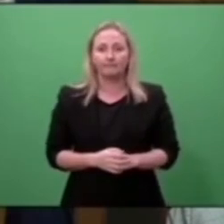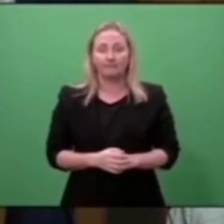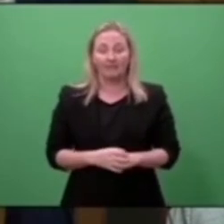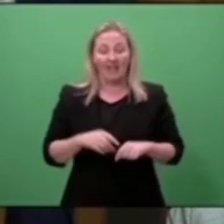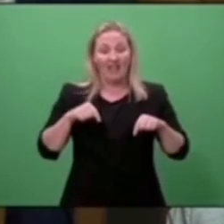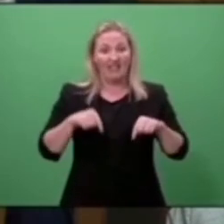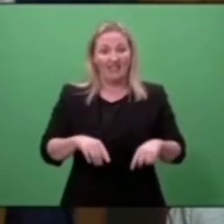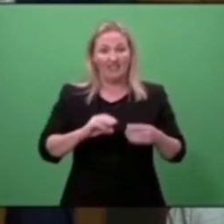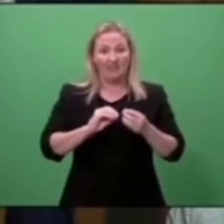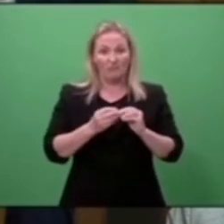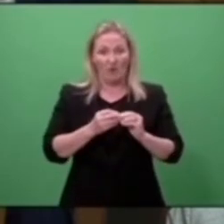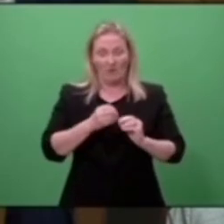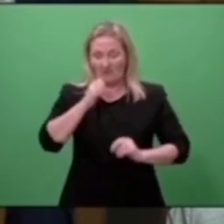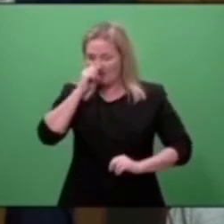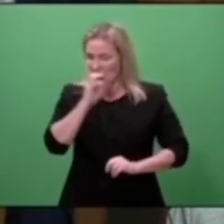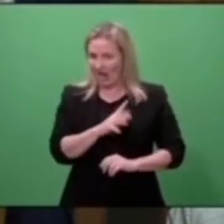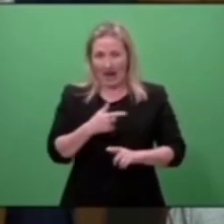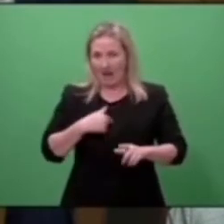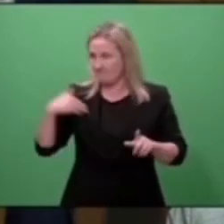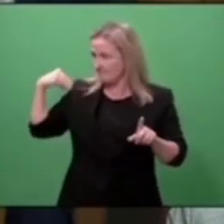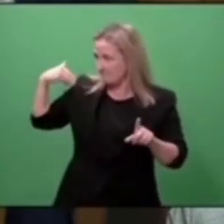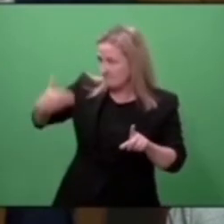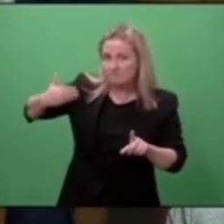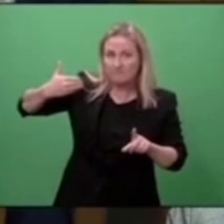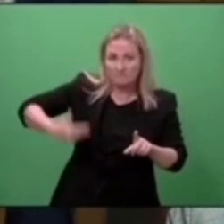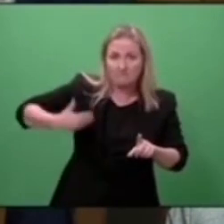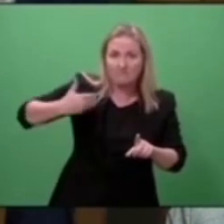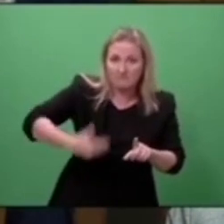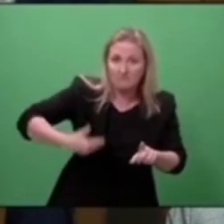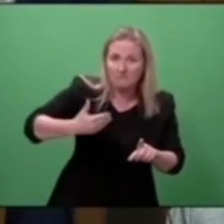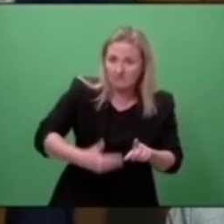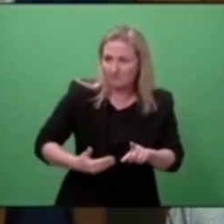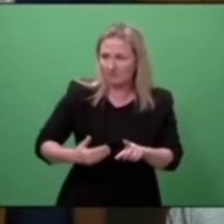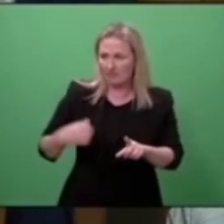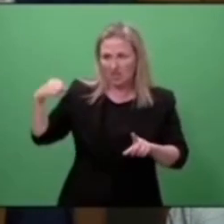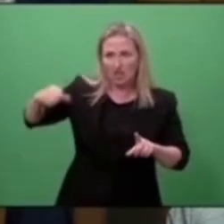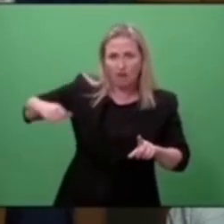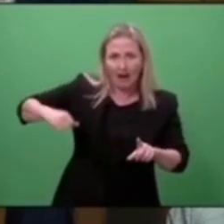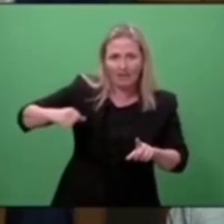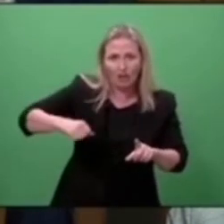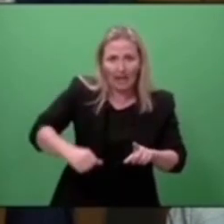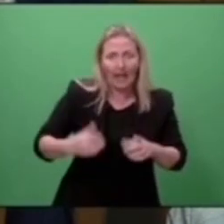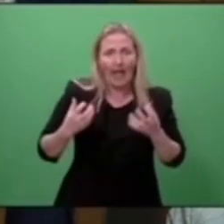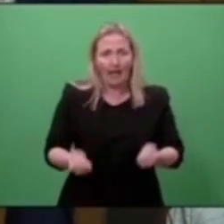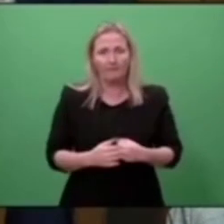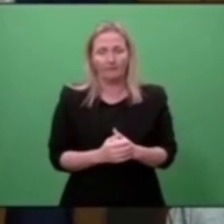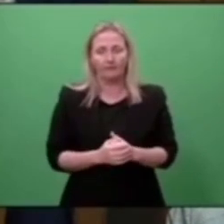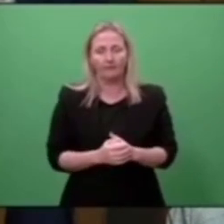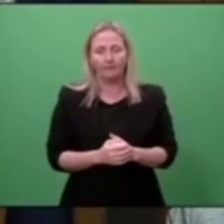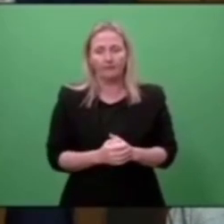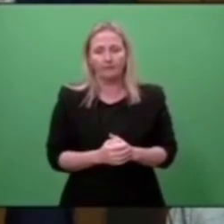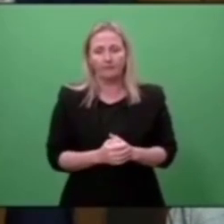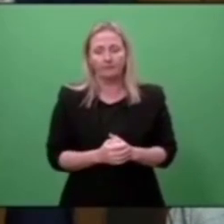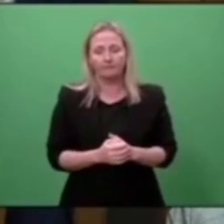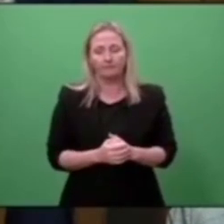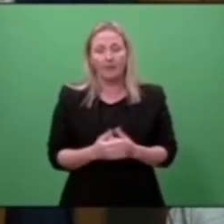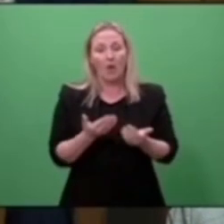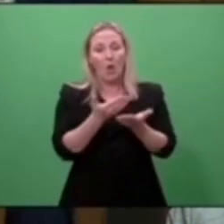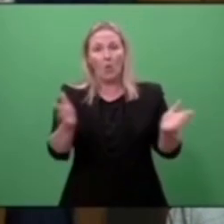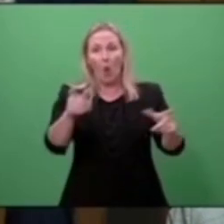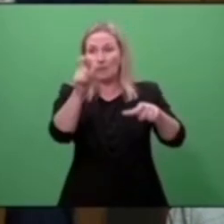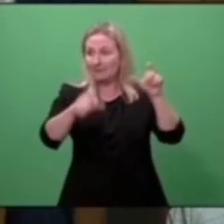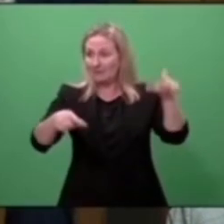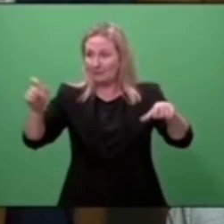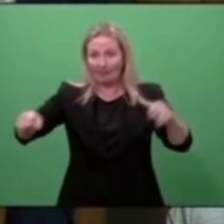intergenerational shame for New Zealand. We must finally hear the voices of the survivors, and